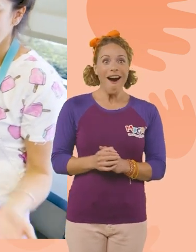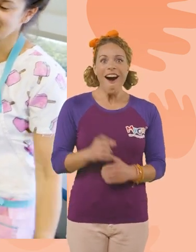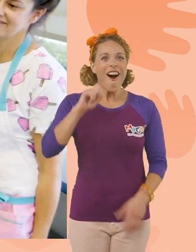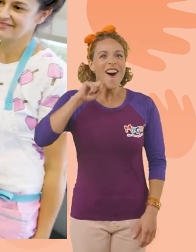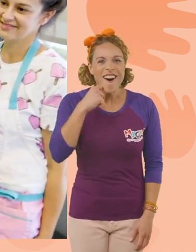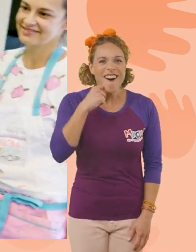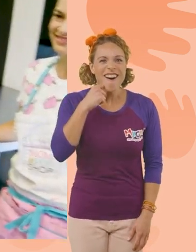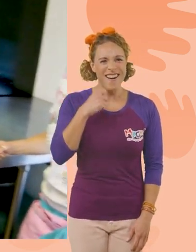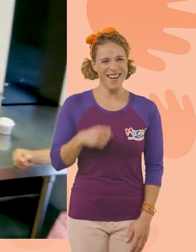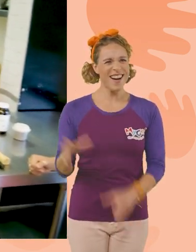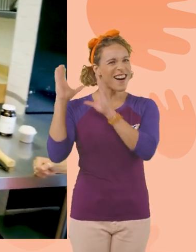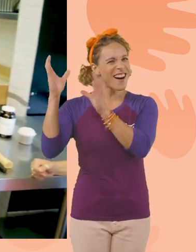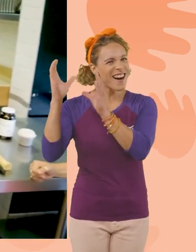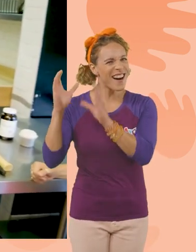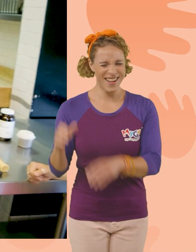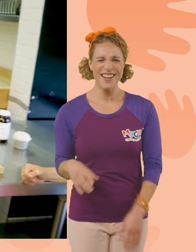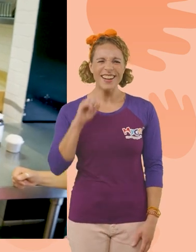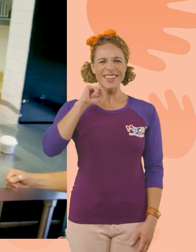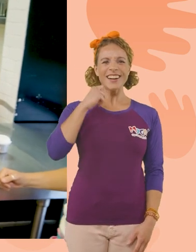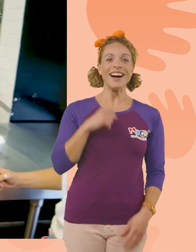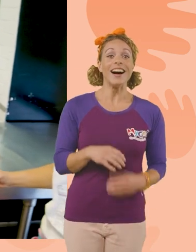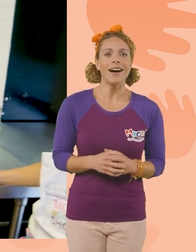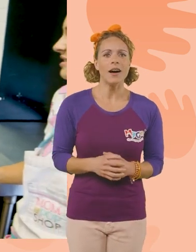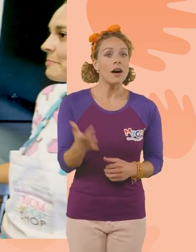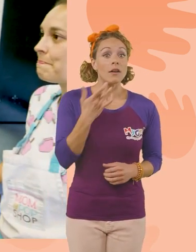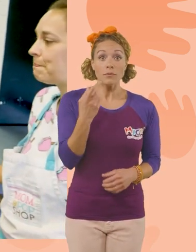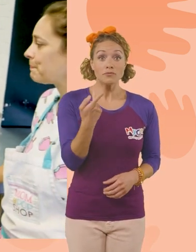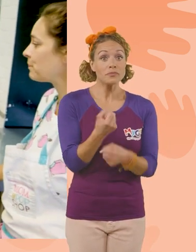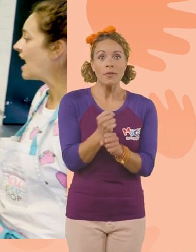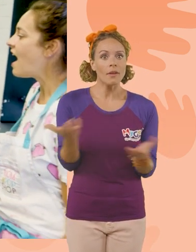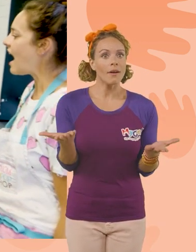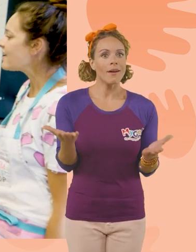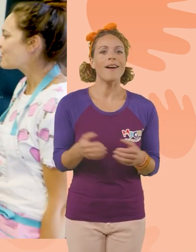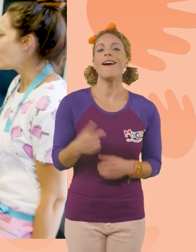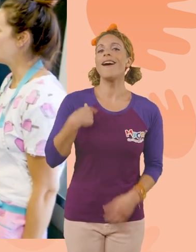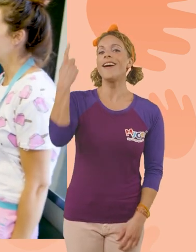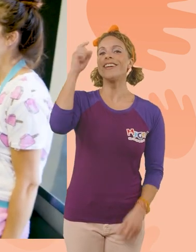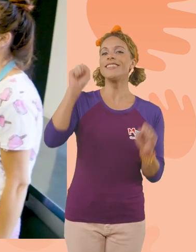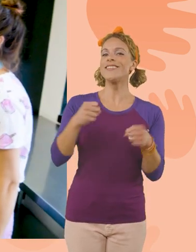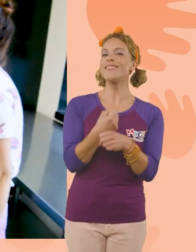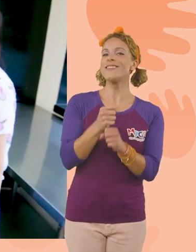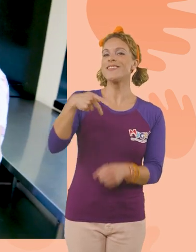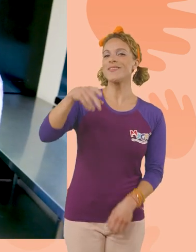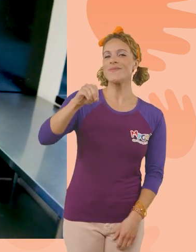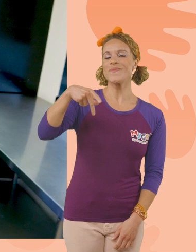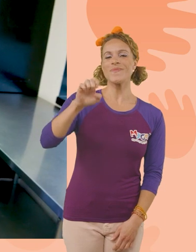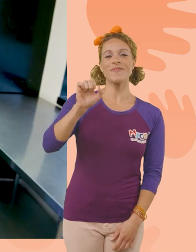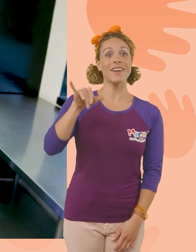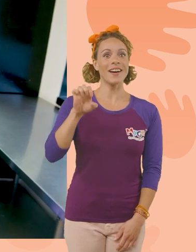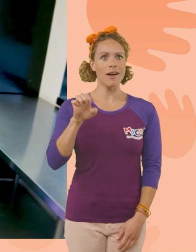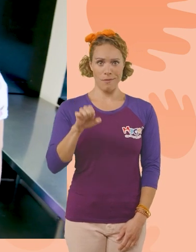Wow, that's cool. A coconut. Cool. Well, what flavor are we making? I thought we could make